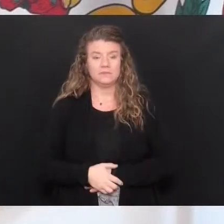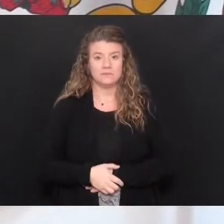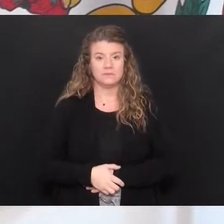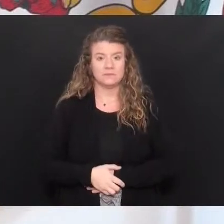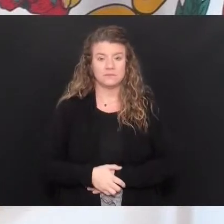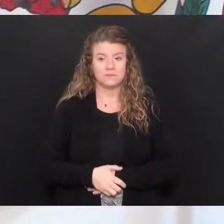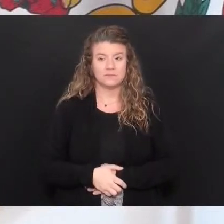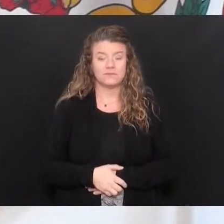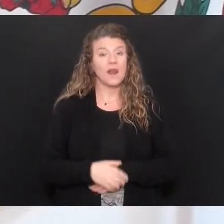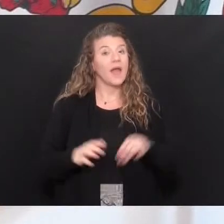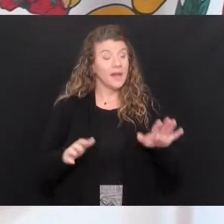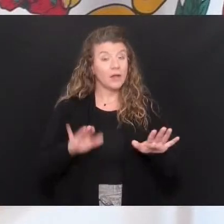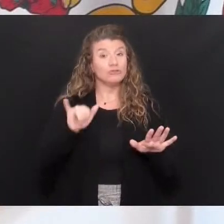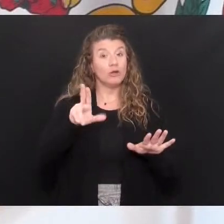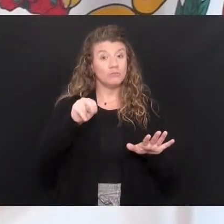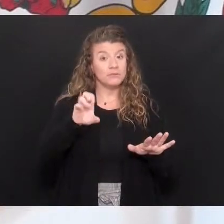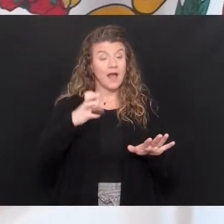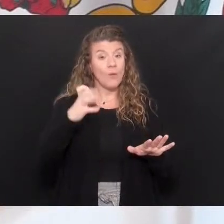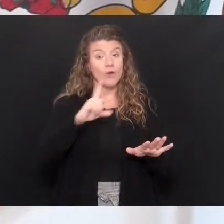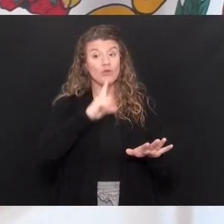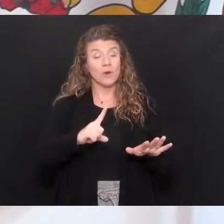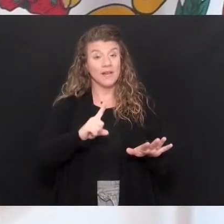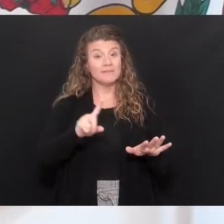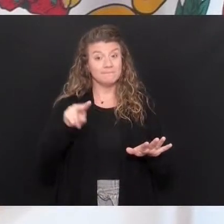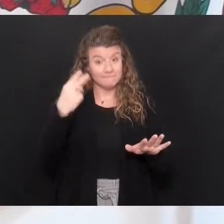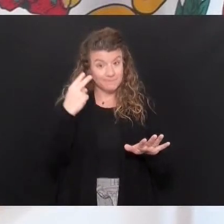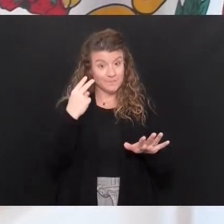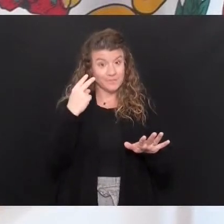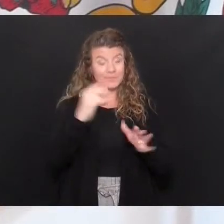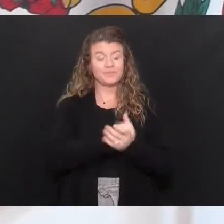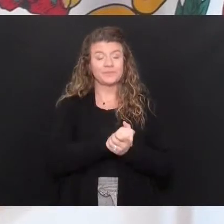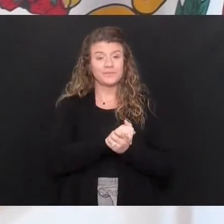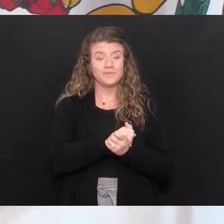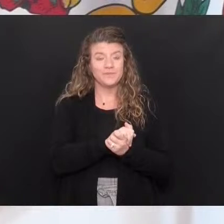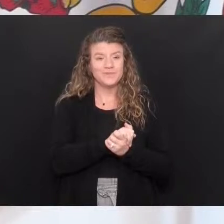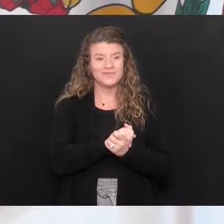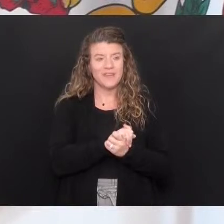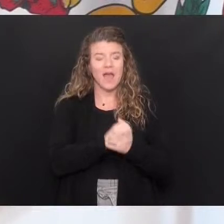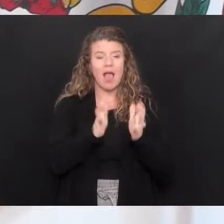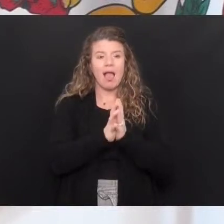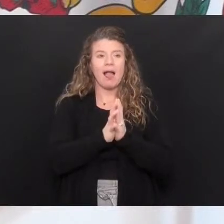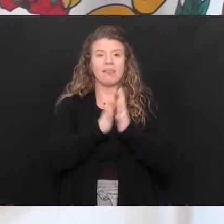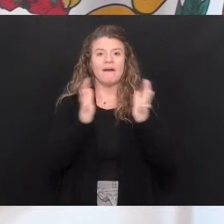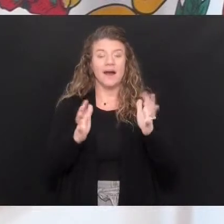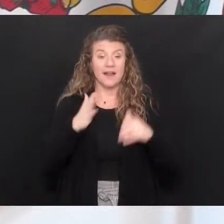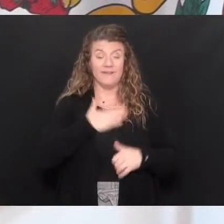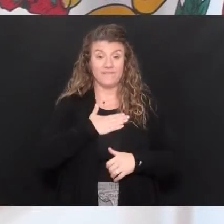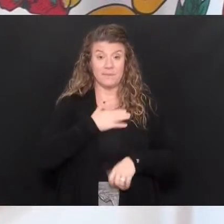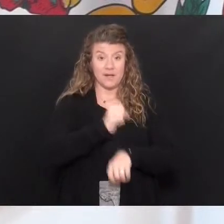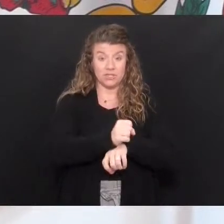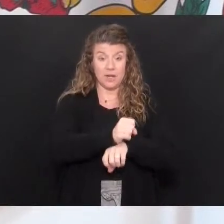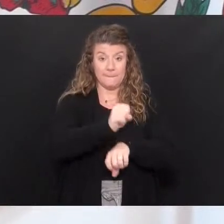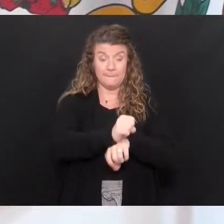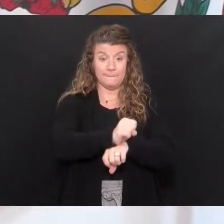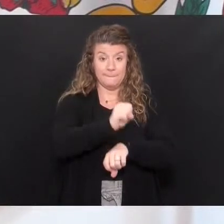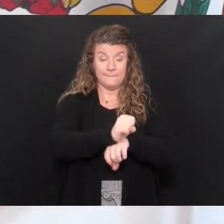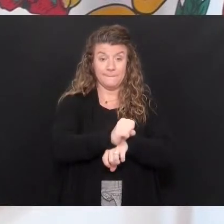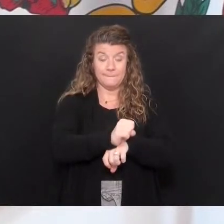June, I want you to really listen closely. An awful lot of my job is